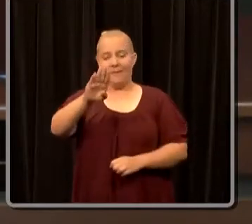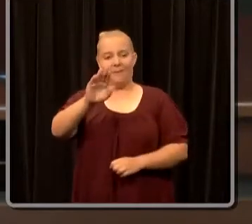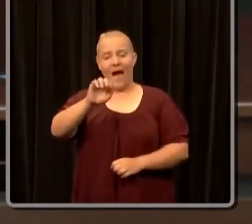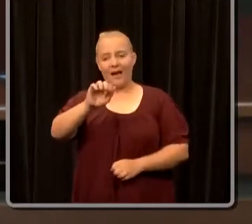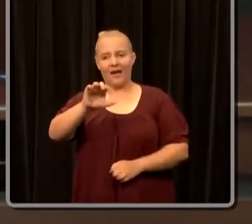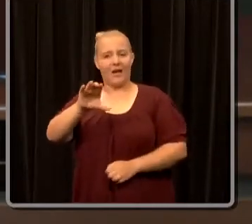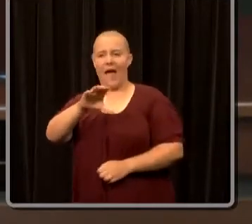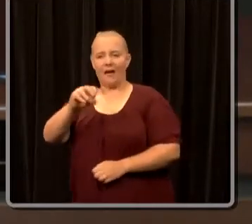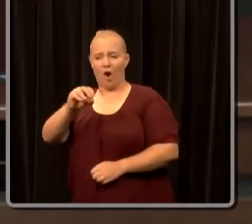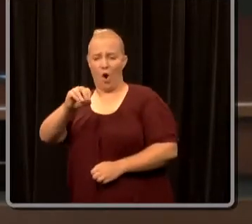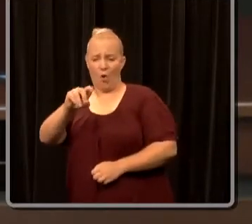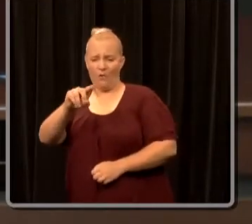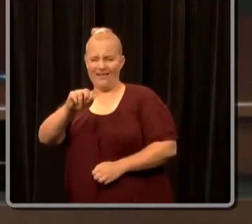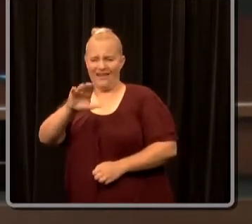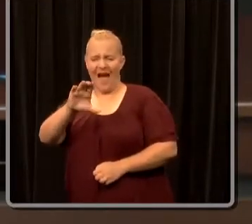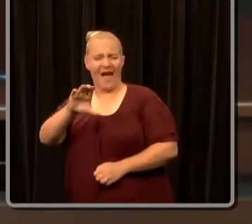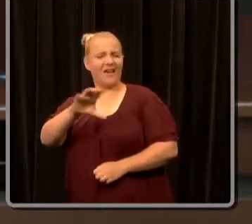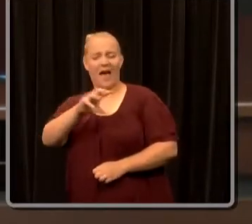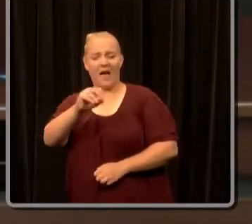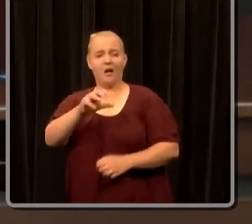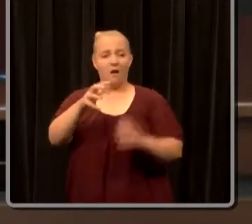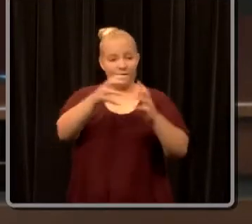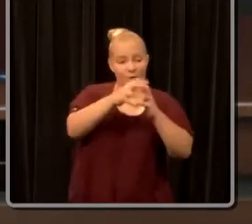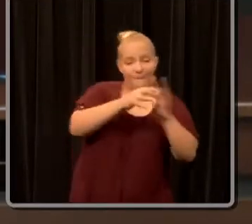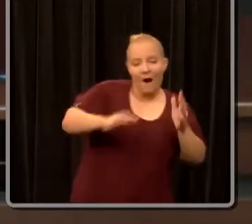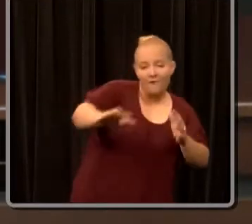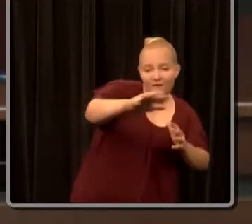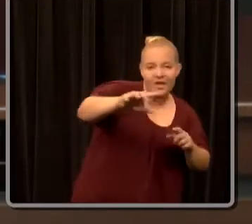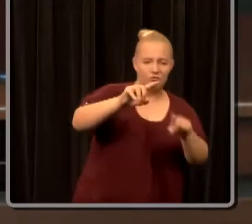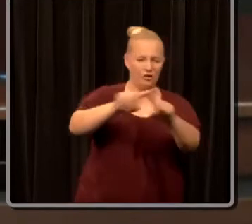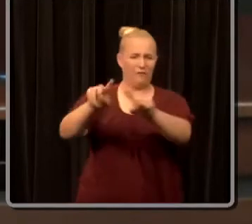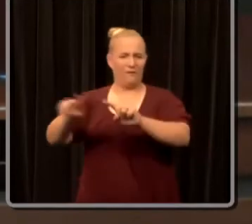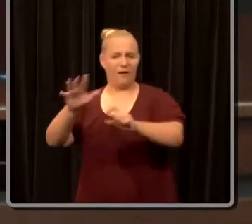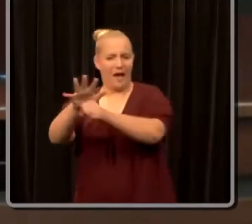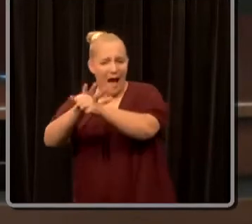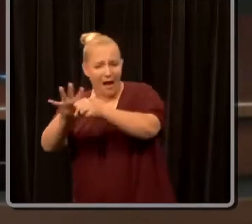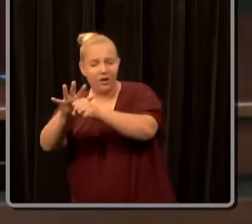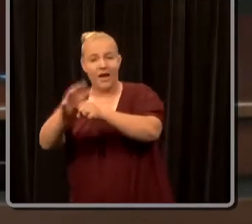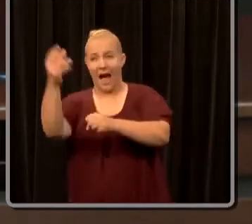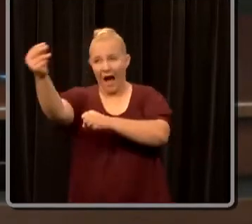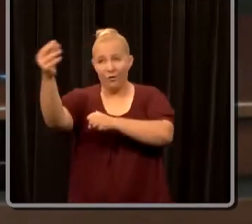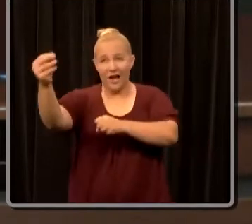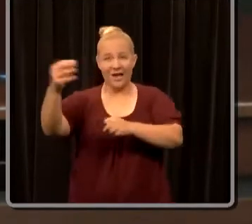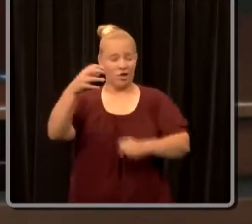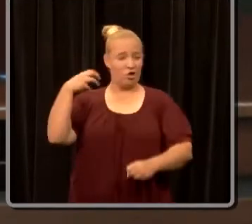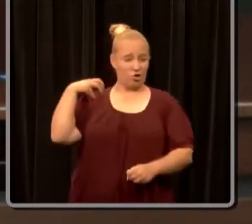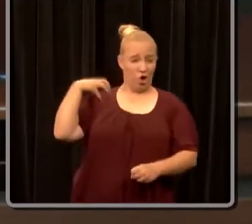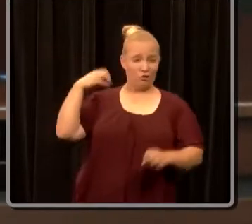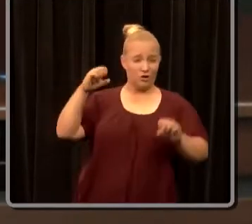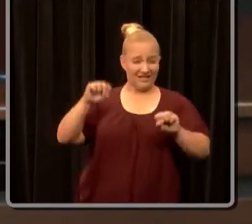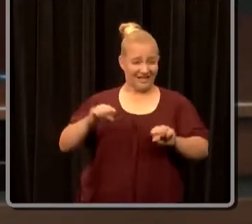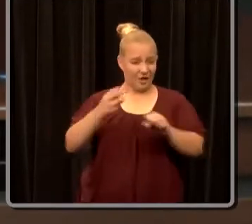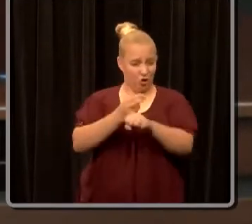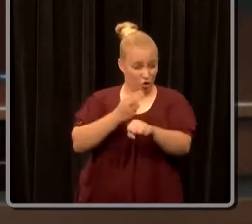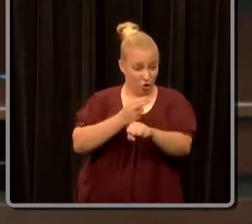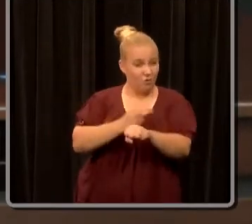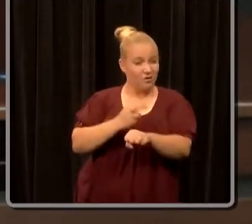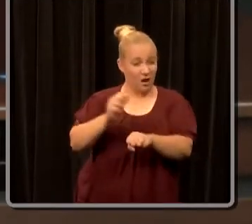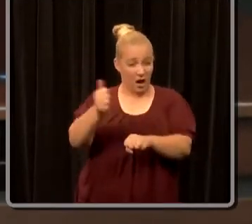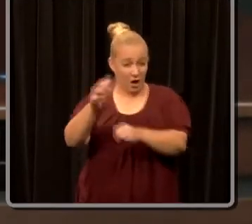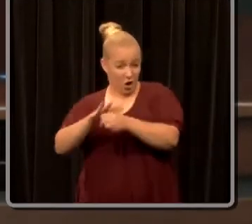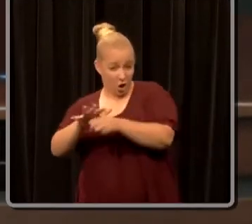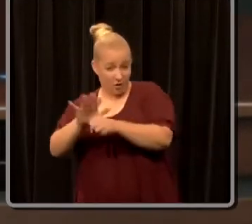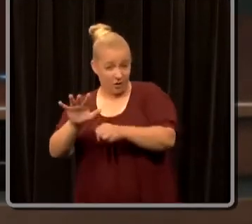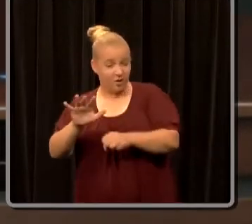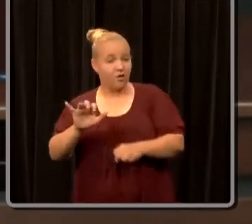ODAC and the football field and those kinds of things that coaches would have those in those places as well? Can you